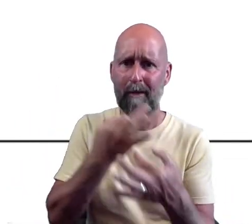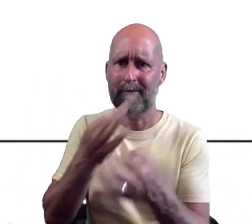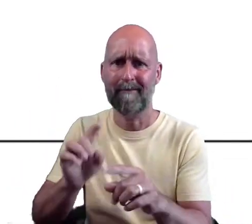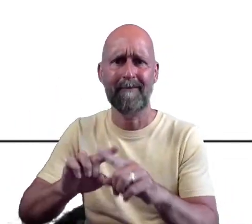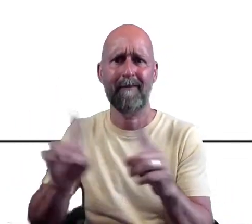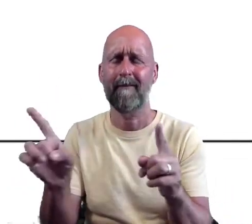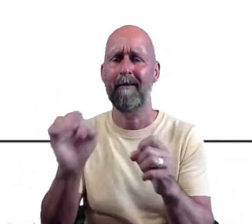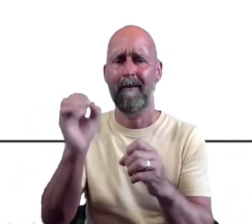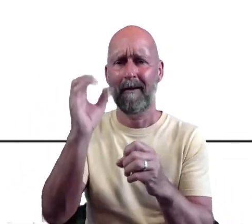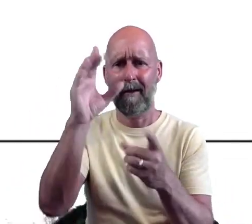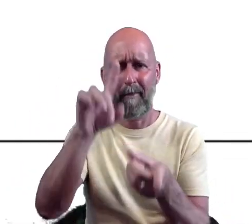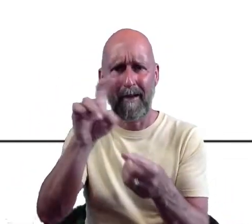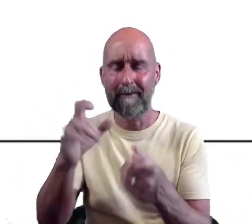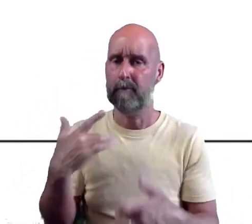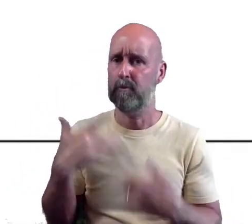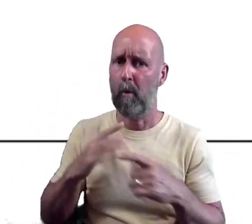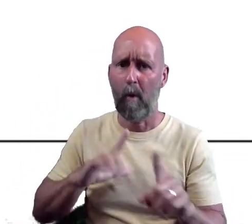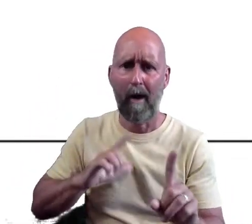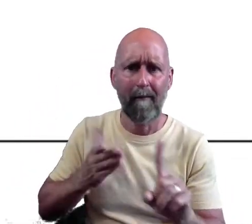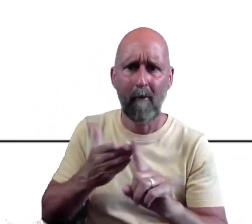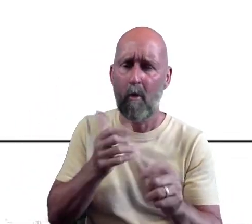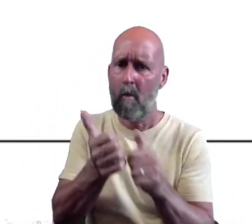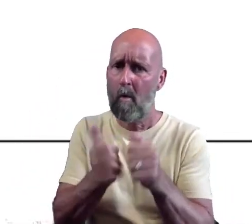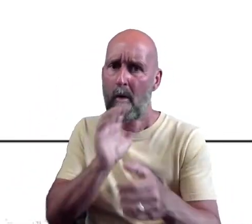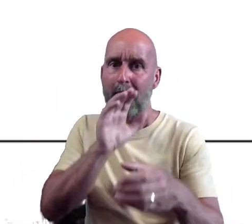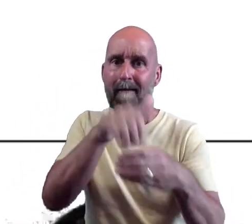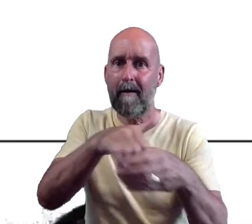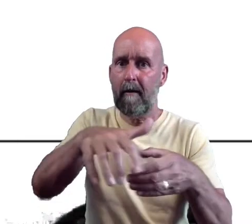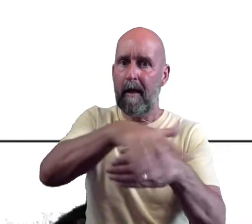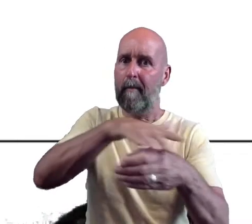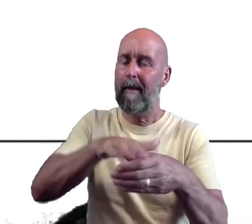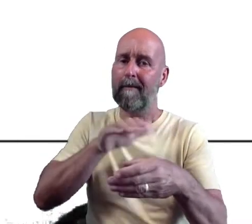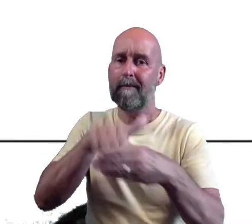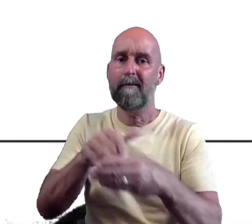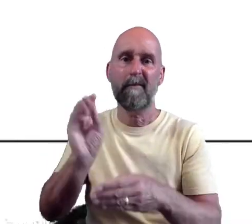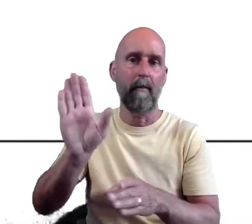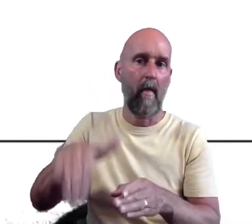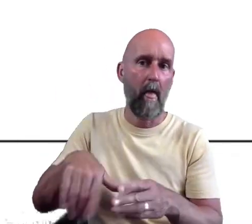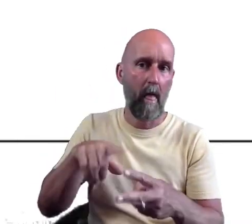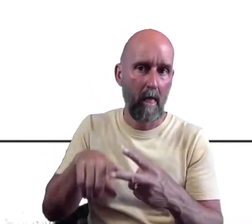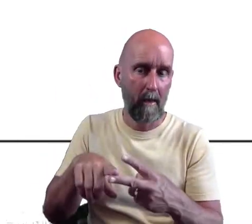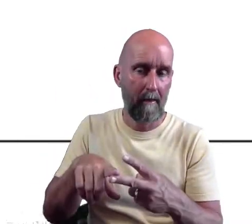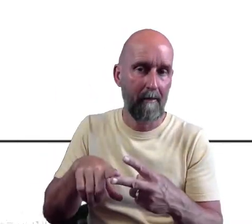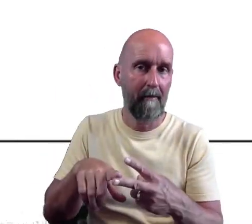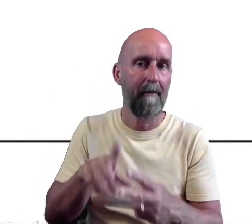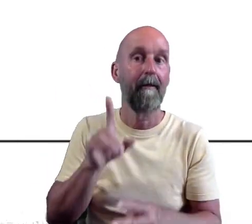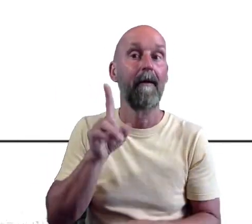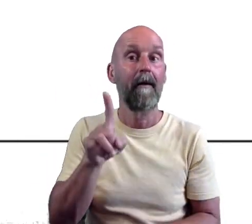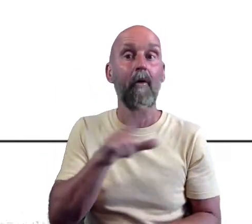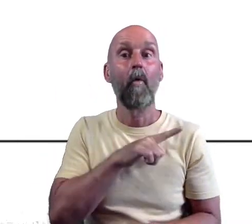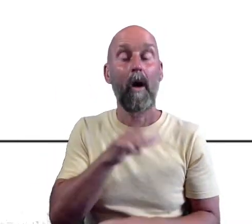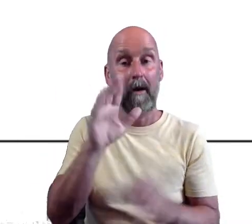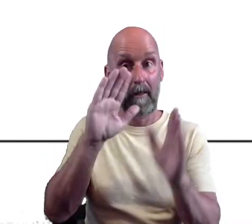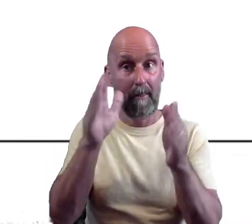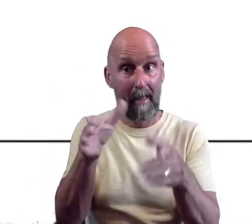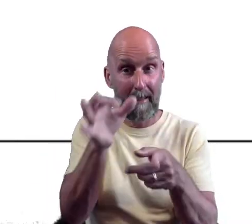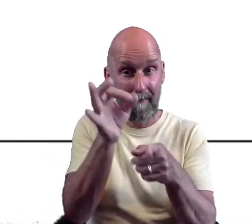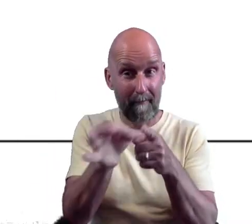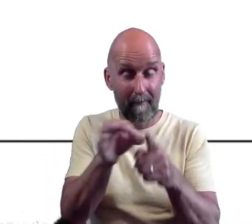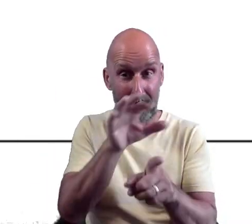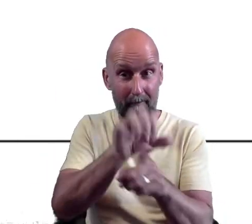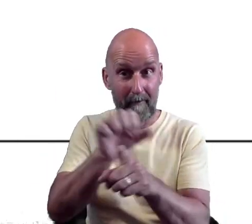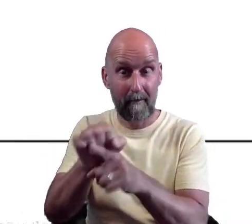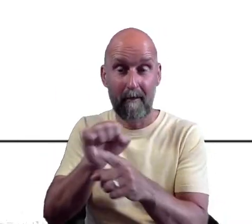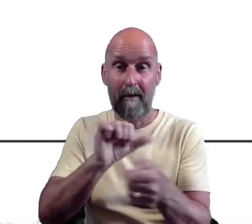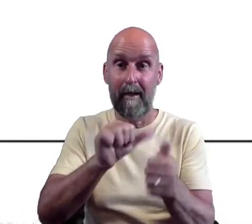different motivations for engaging with the place. So what they pay attention to and what they choose to interact with